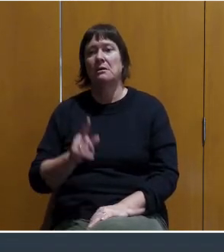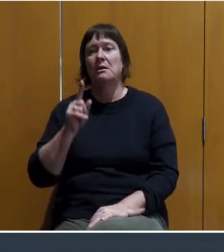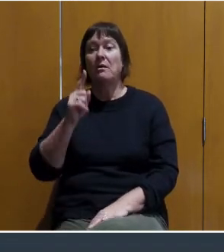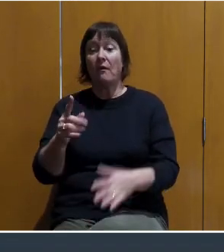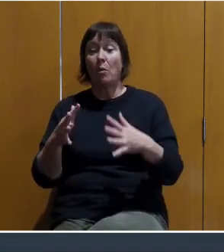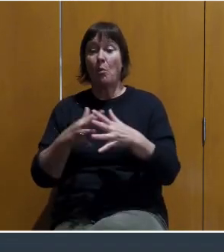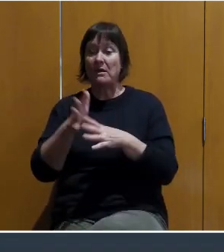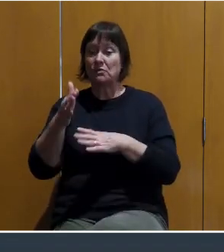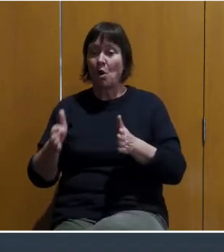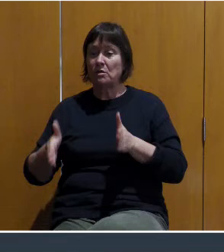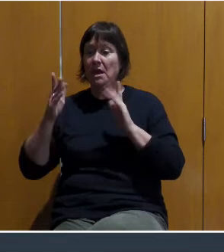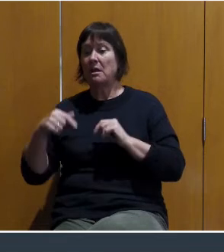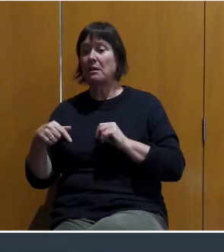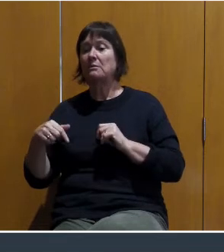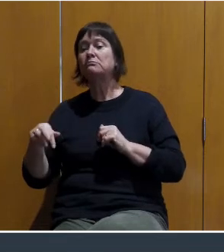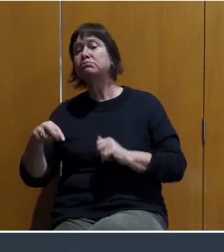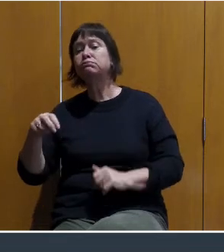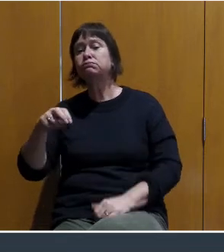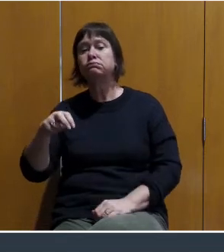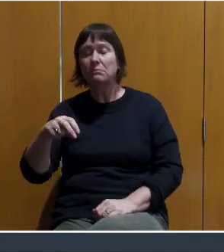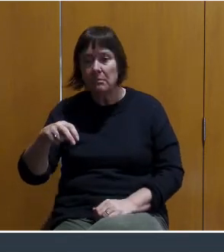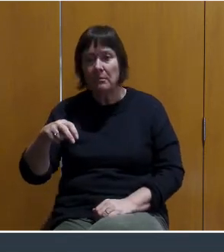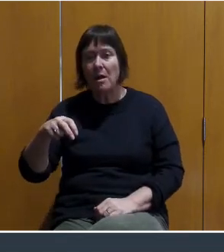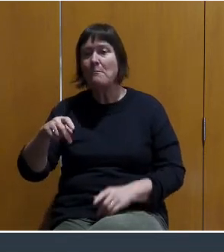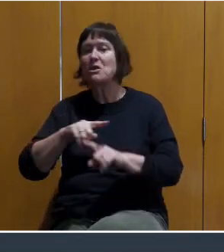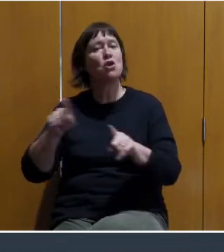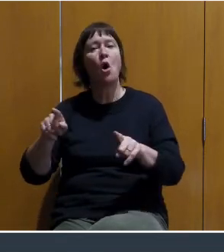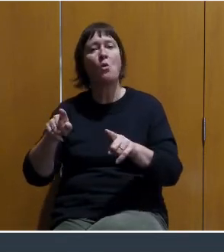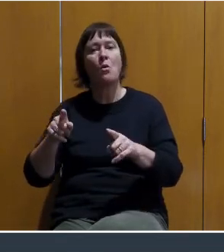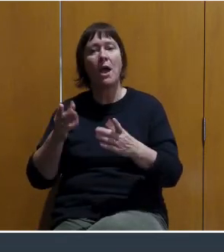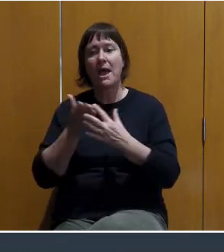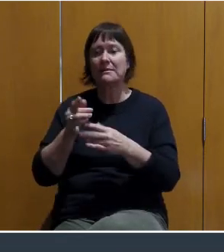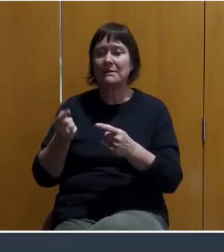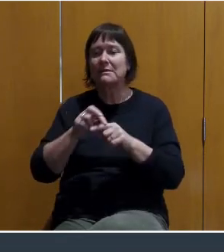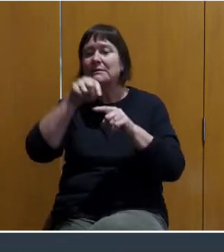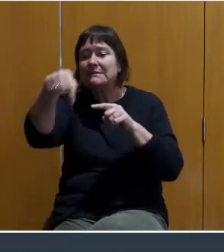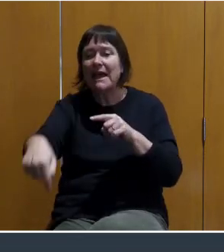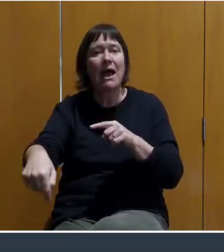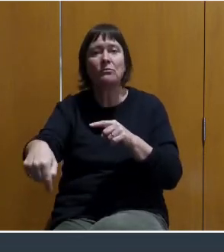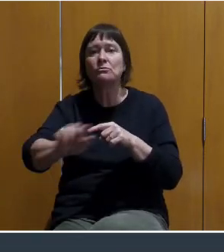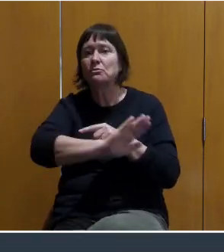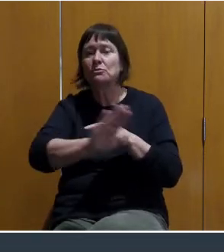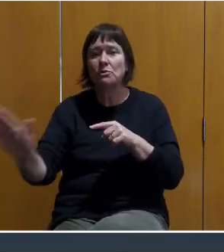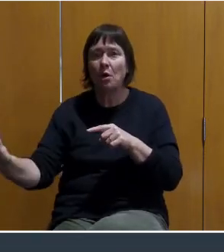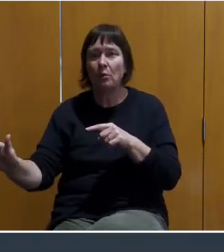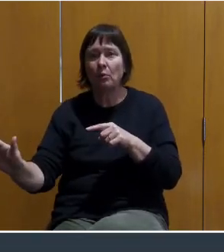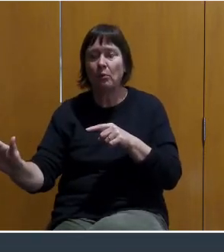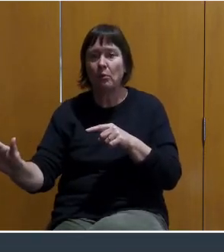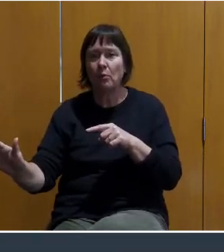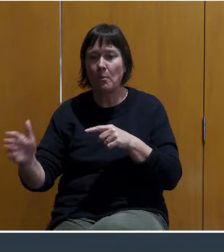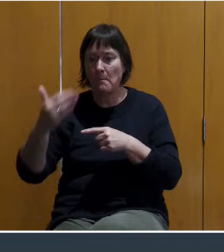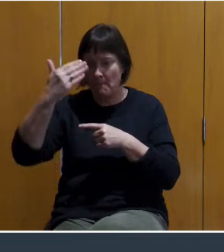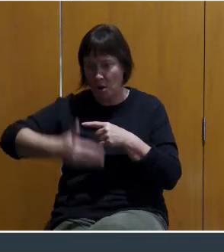Hotel, go along the embankment bridge, no access down to the wildlife areas, because we have a fear